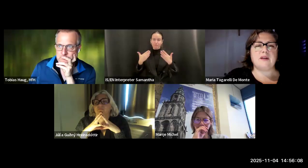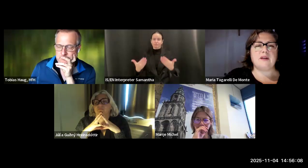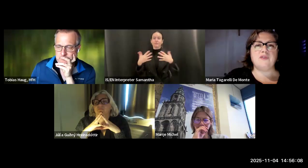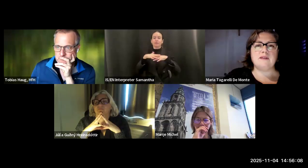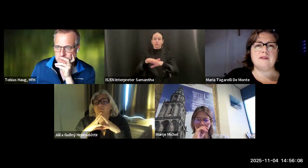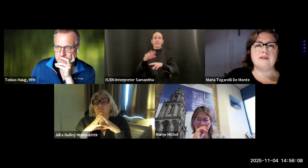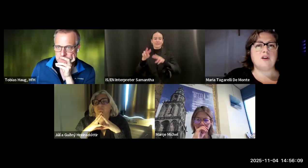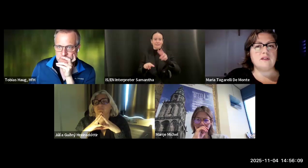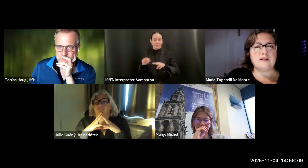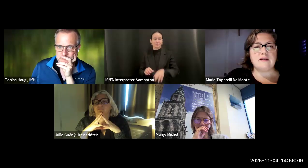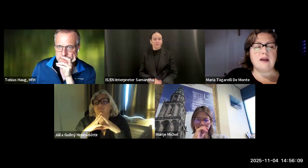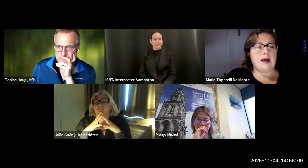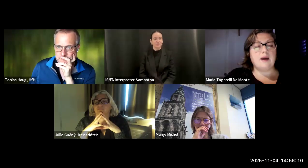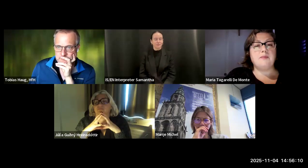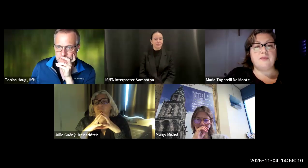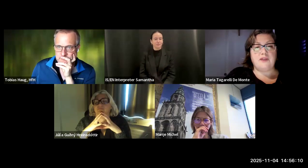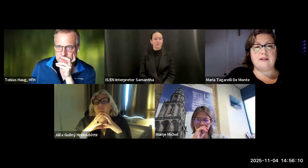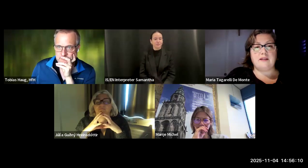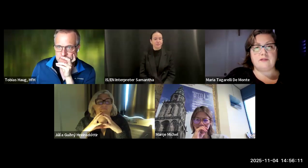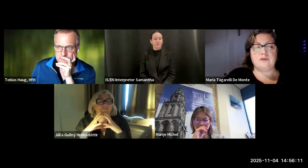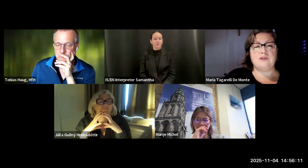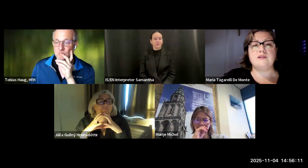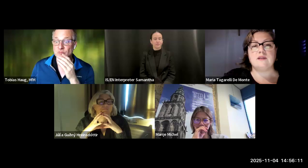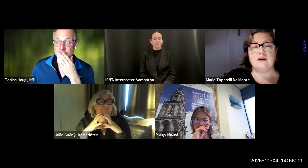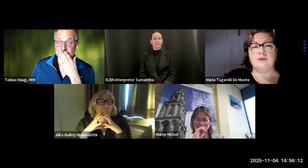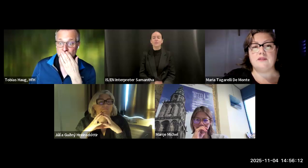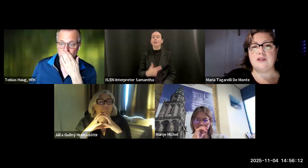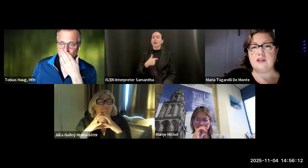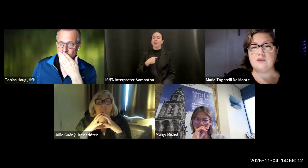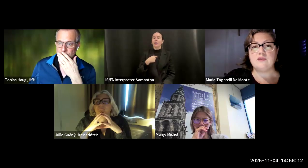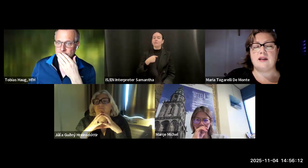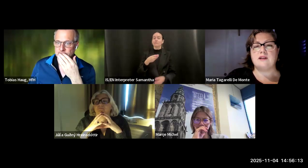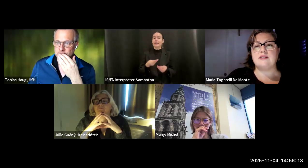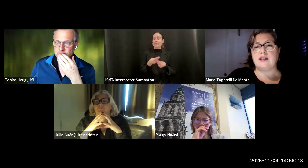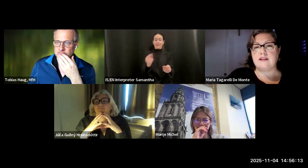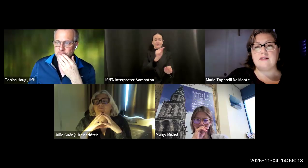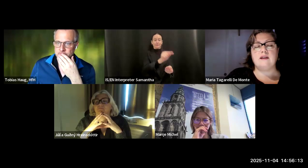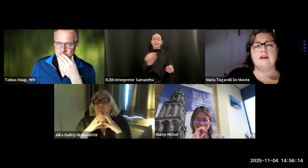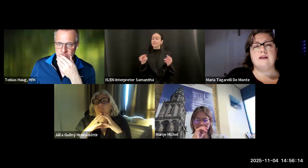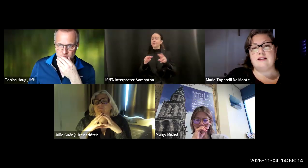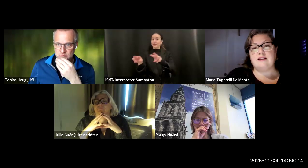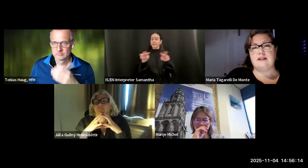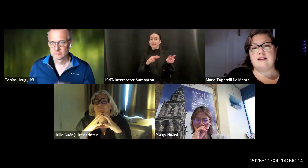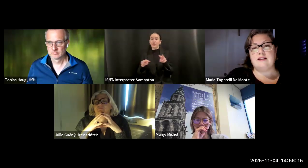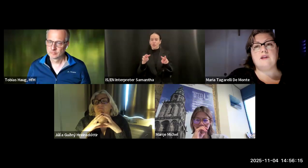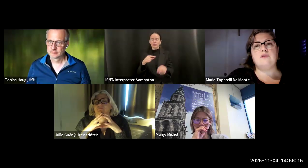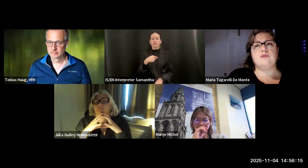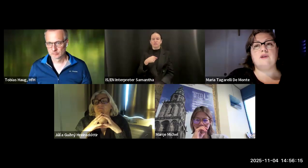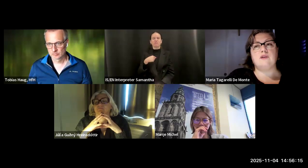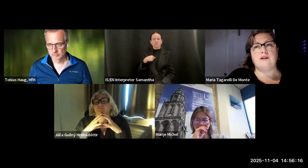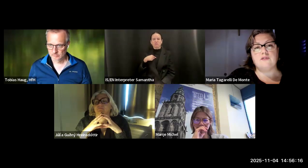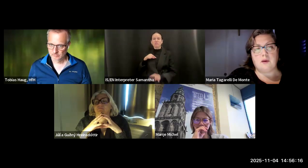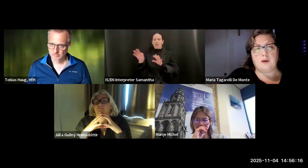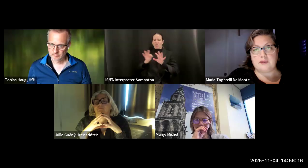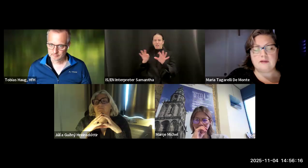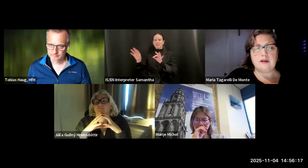test, informal sign contents, I provide students with videos that are selected according